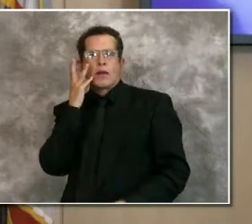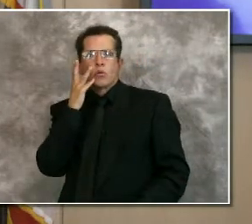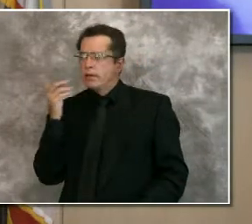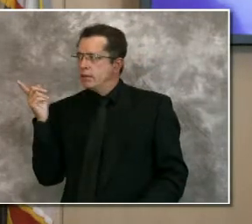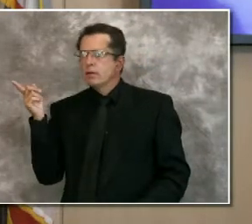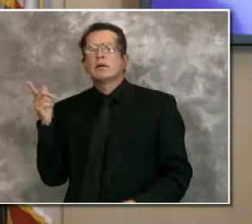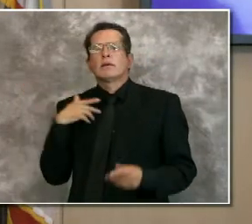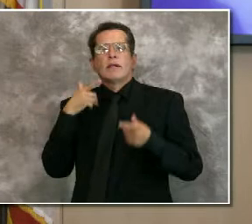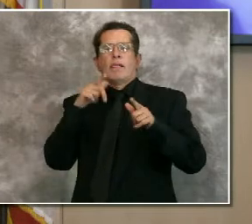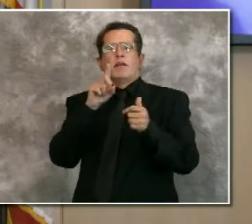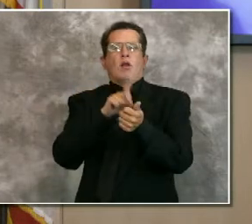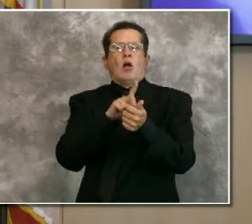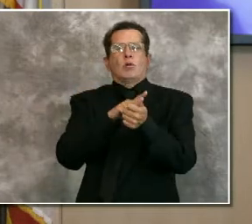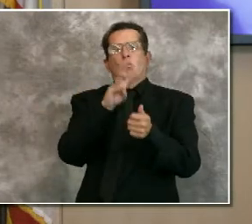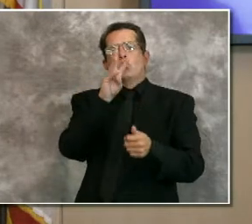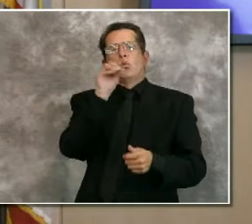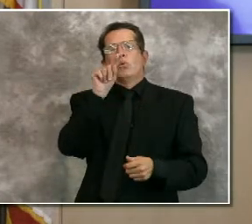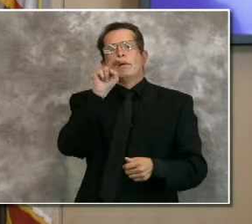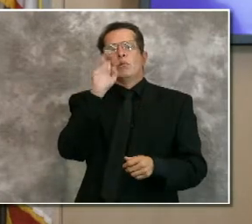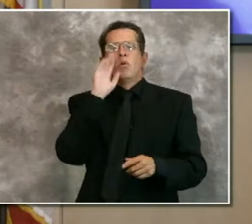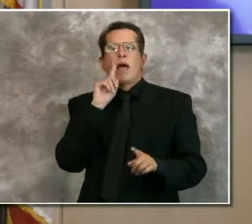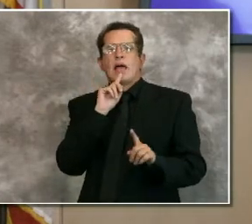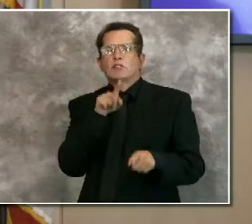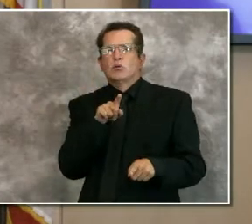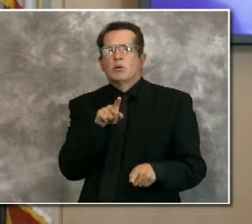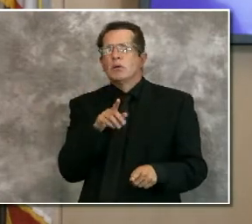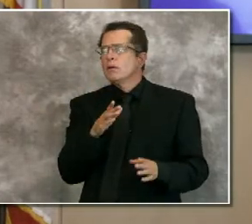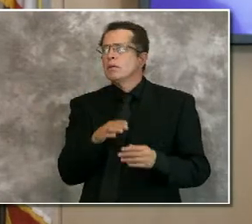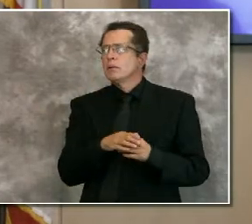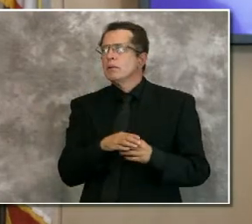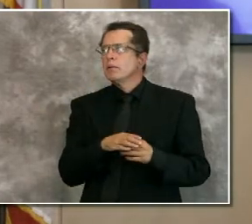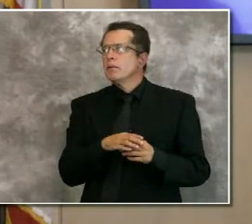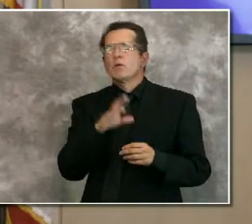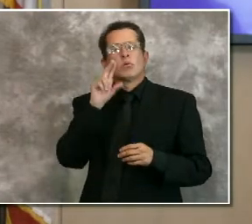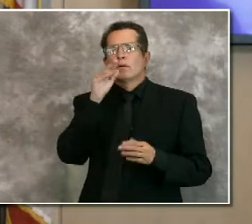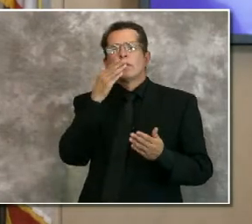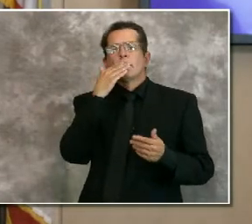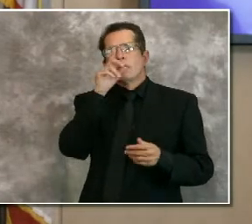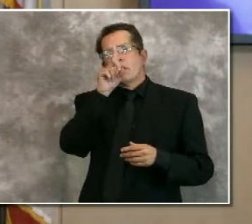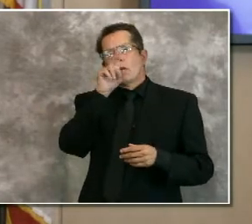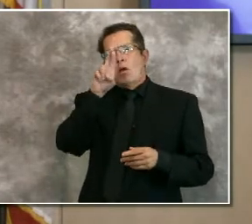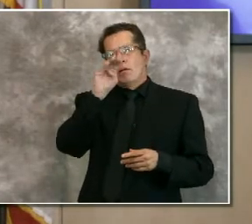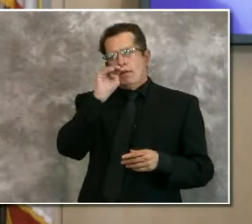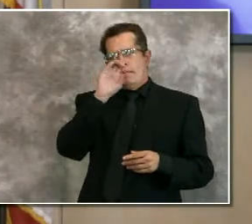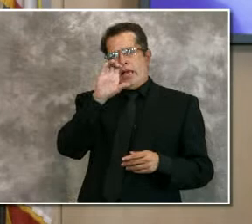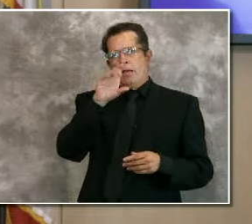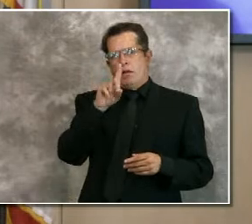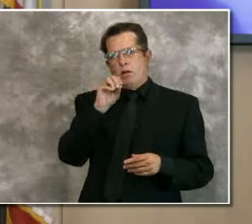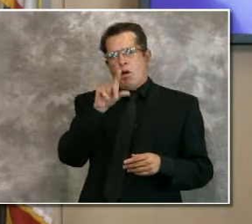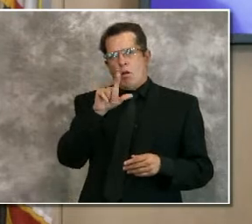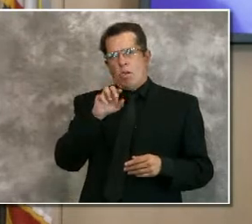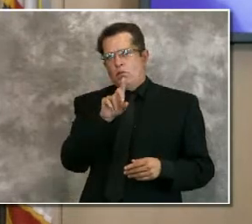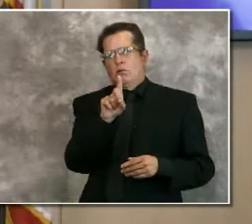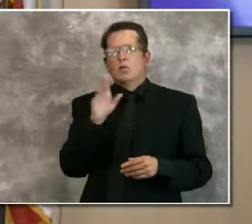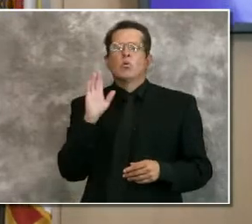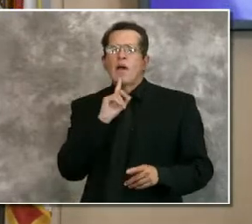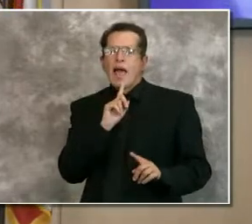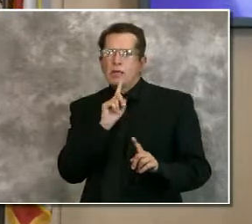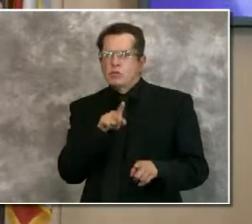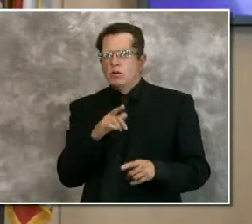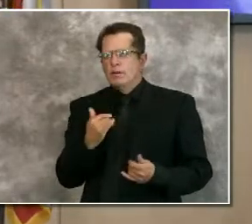I'll let Dr. Wooten respond to that, but it's probably, actually, Dr. McDonald's going to respond.